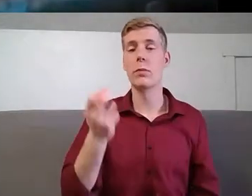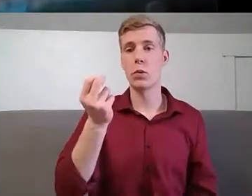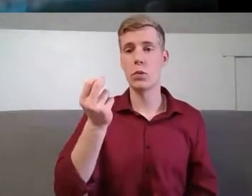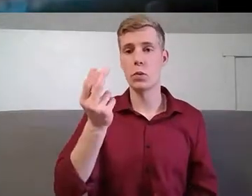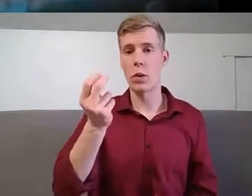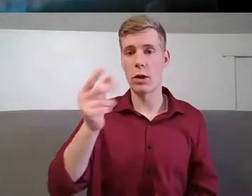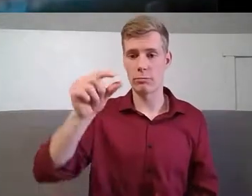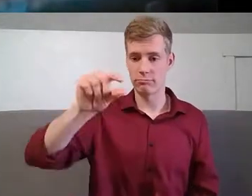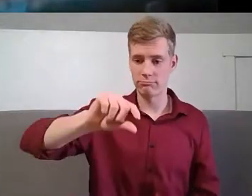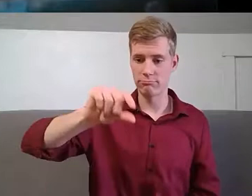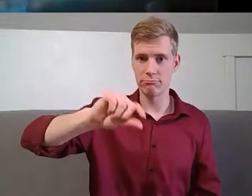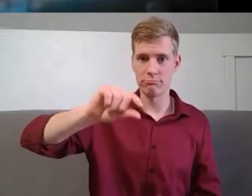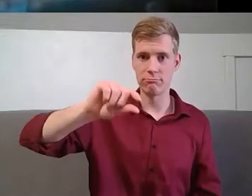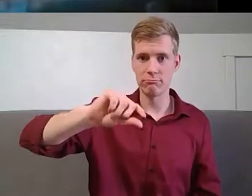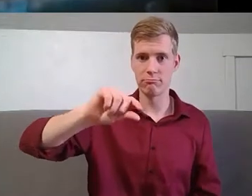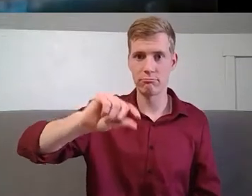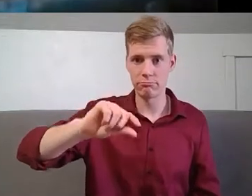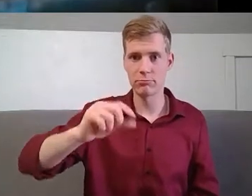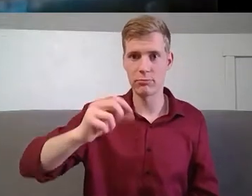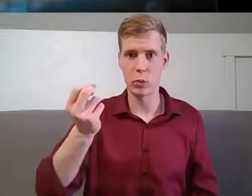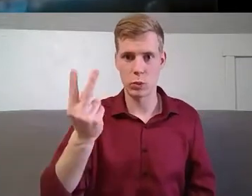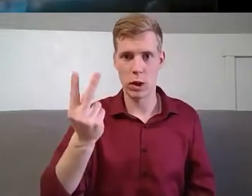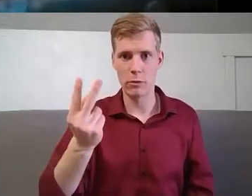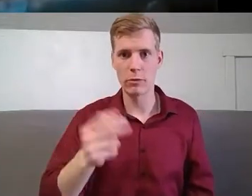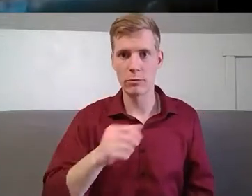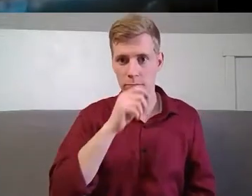orange. So some of the